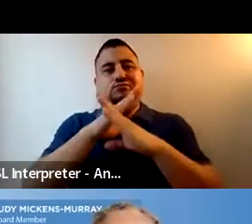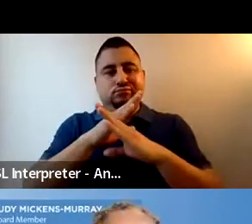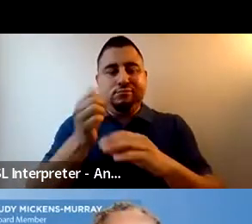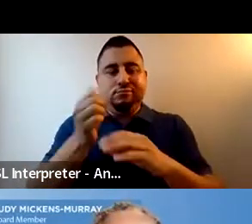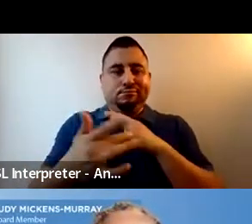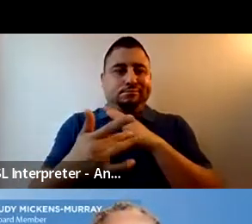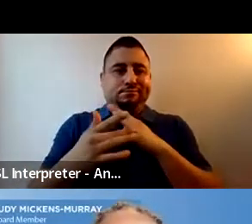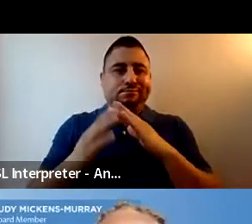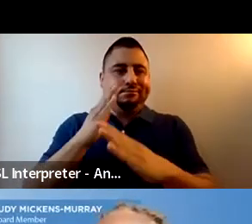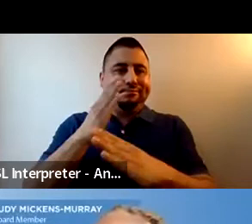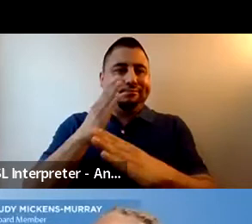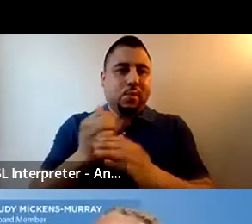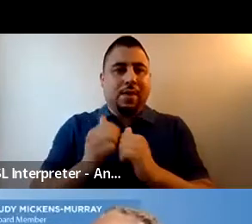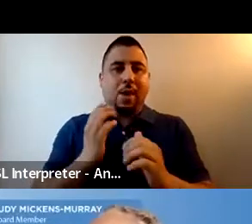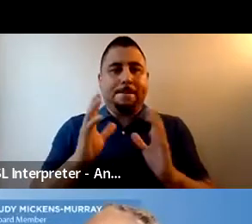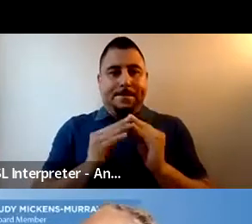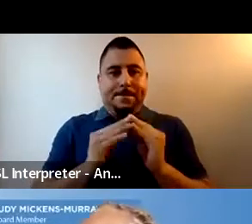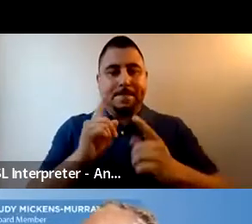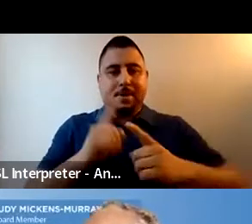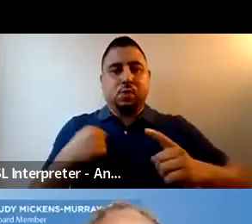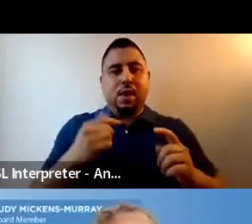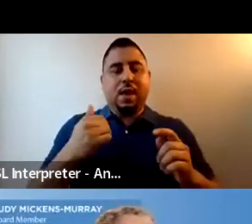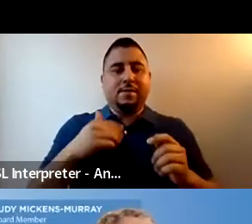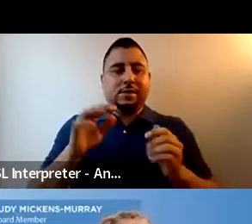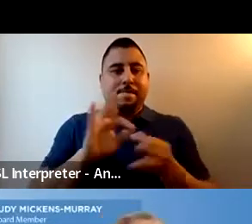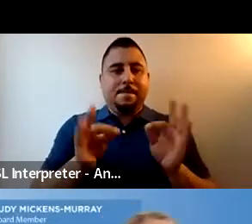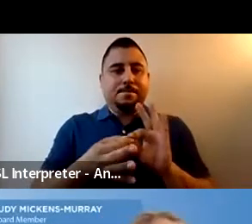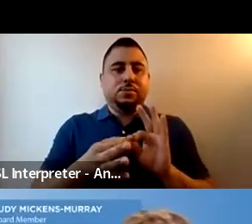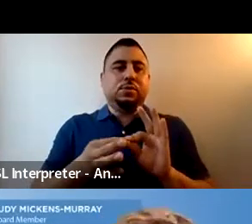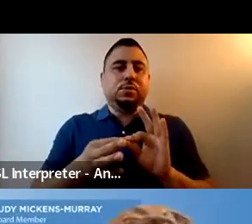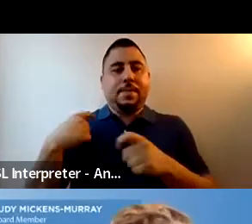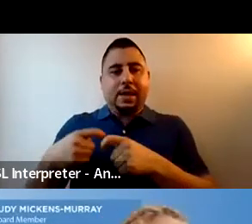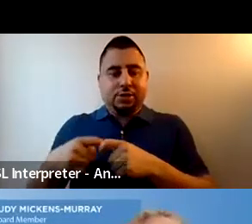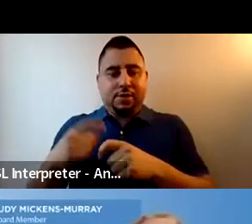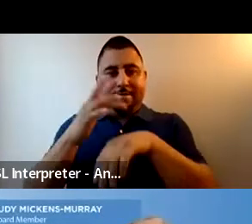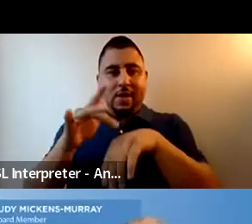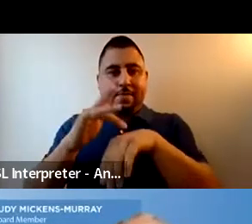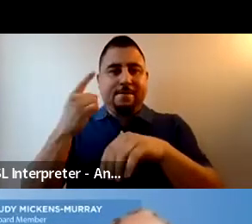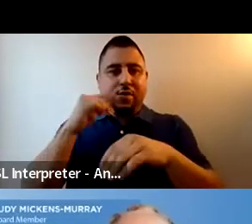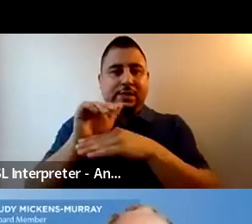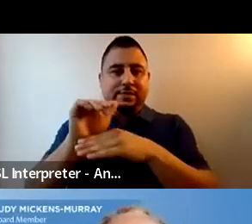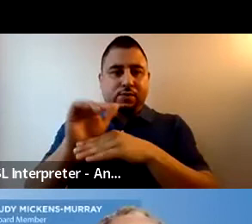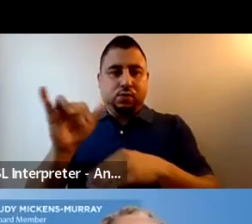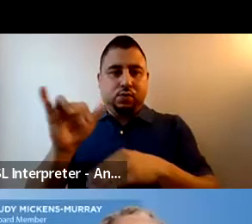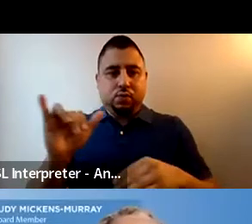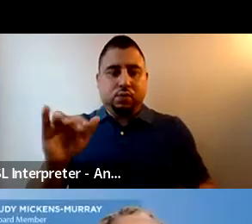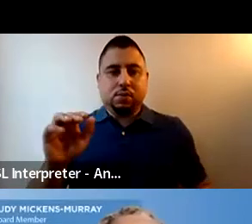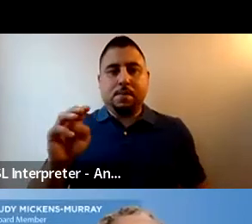with our meeting. Also, we will have Spanish interpretation services available for this evening.